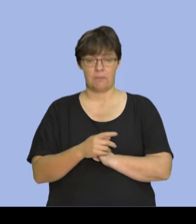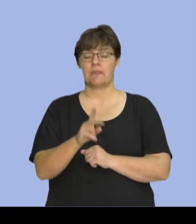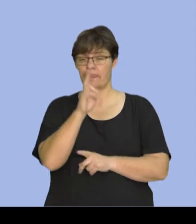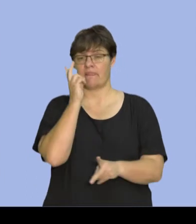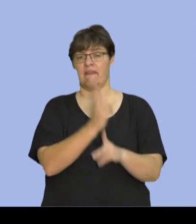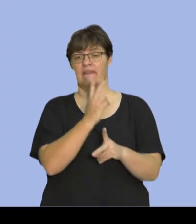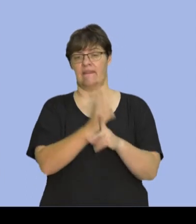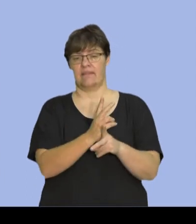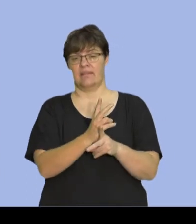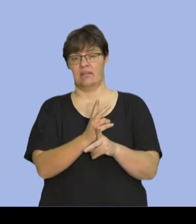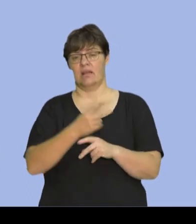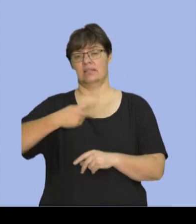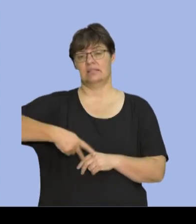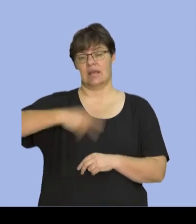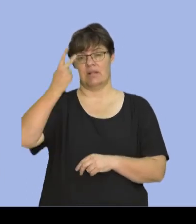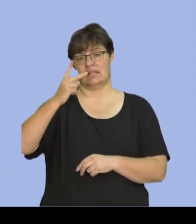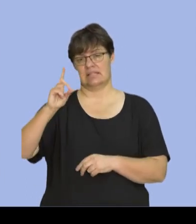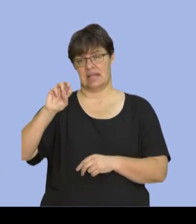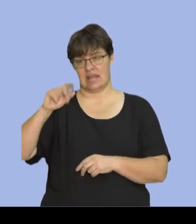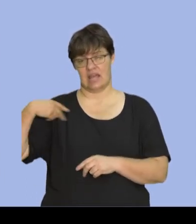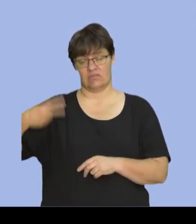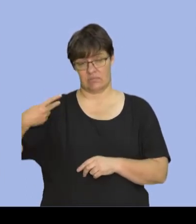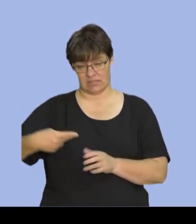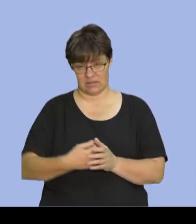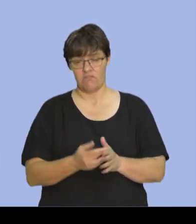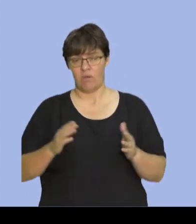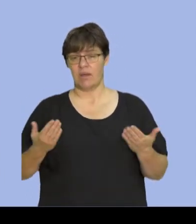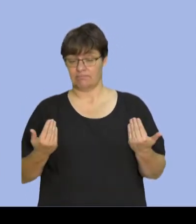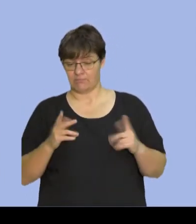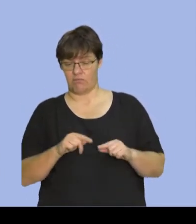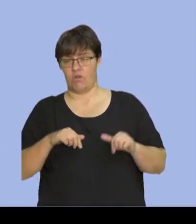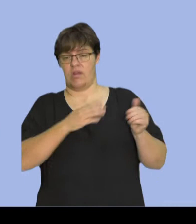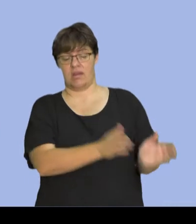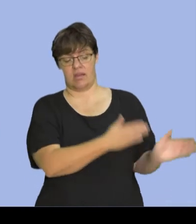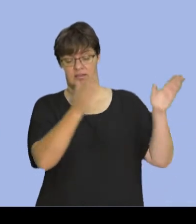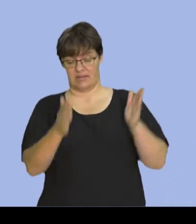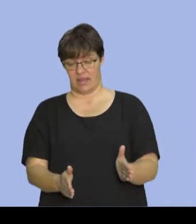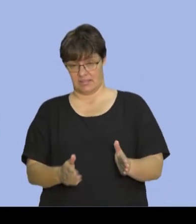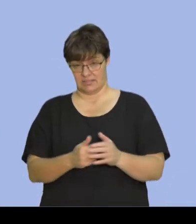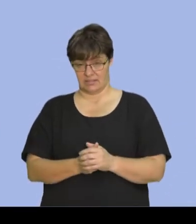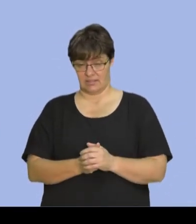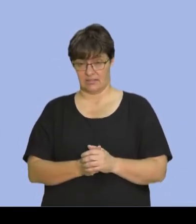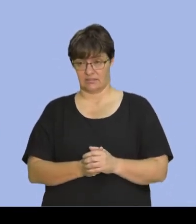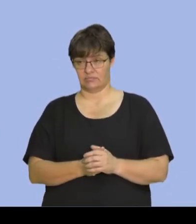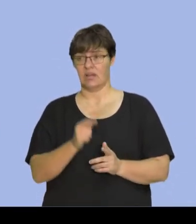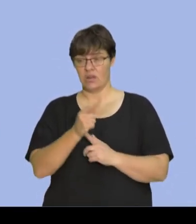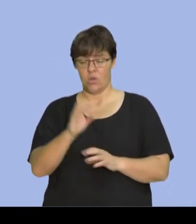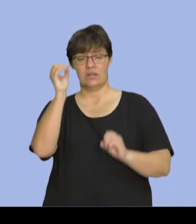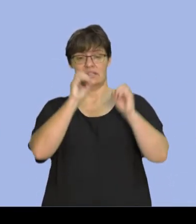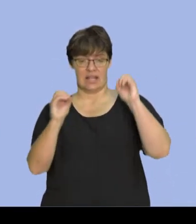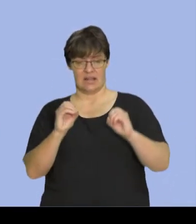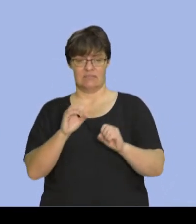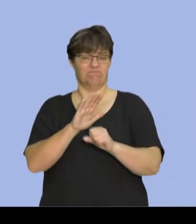this again is the doubling of the DNA in anticipation of the next phase. So these cells indicate